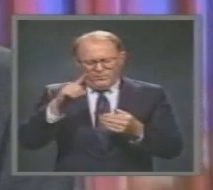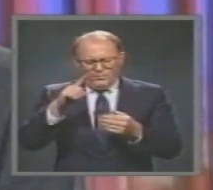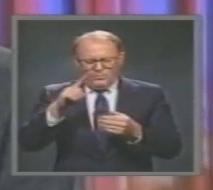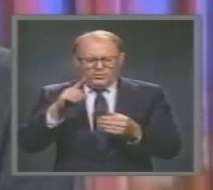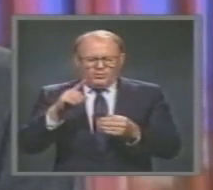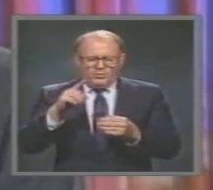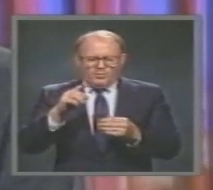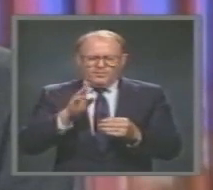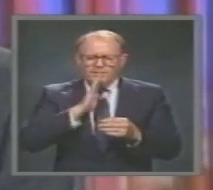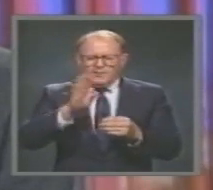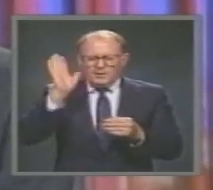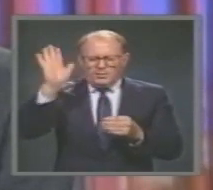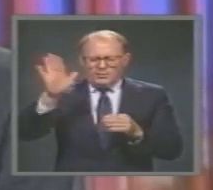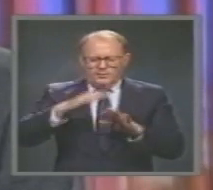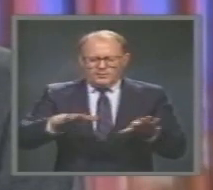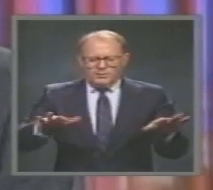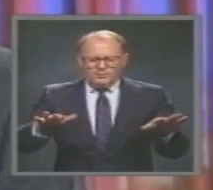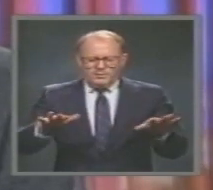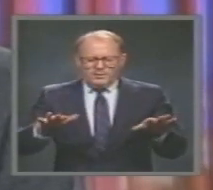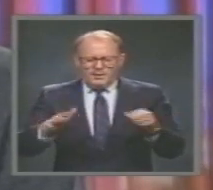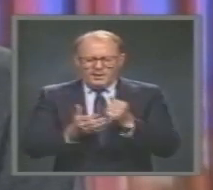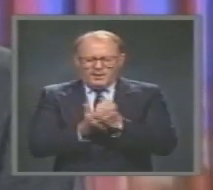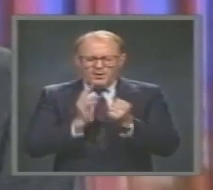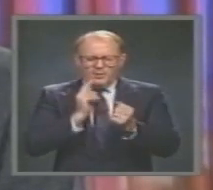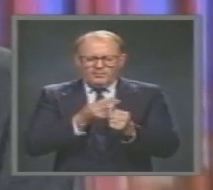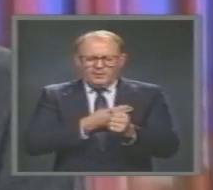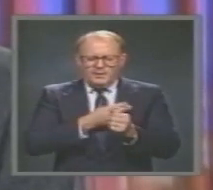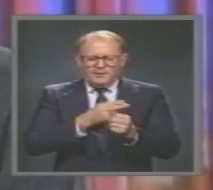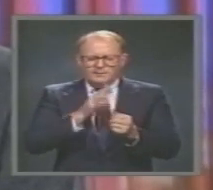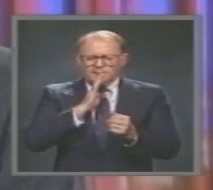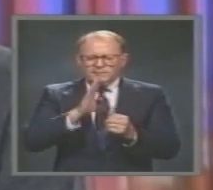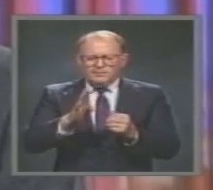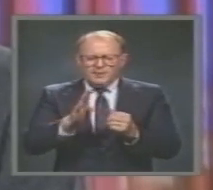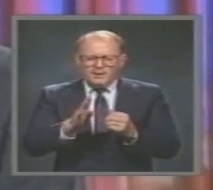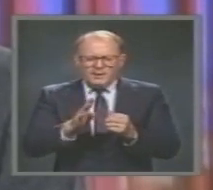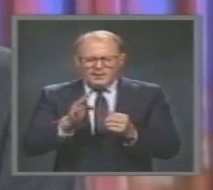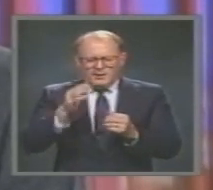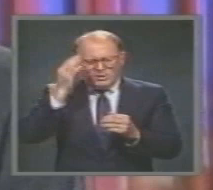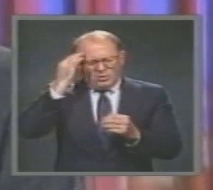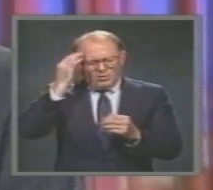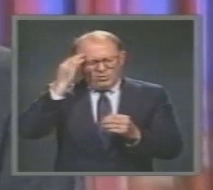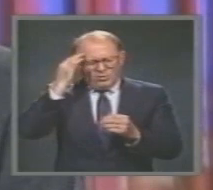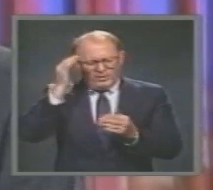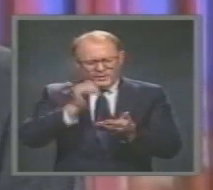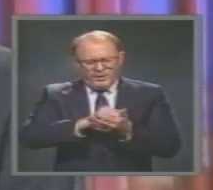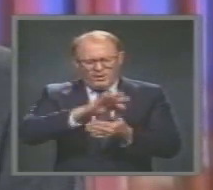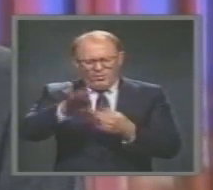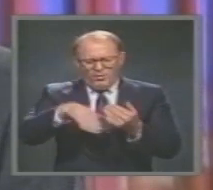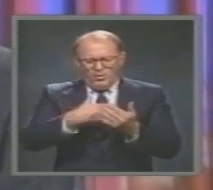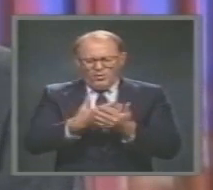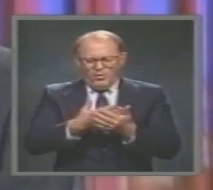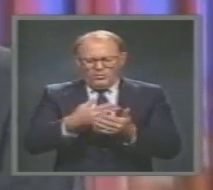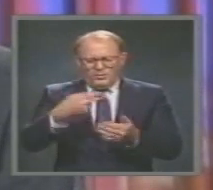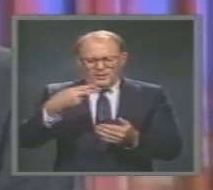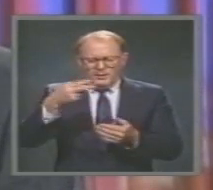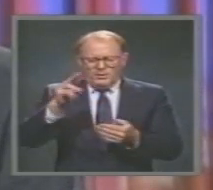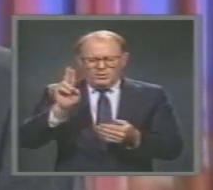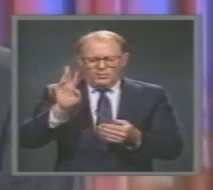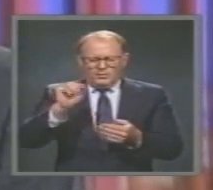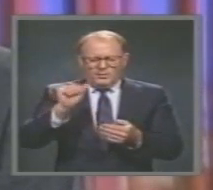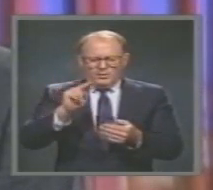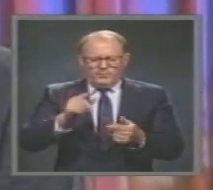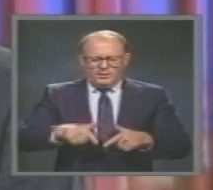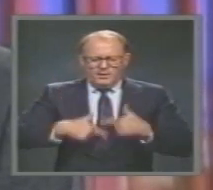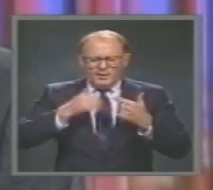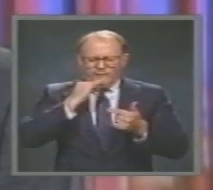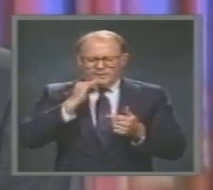your children, your offspring. Help us to be ever conscious and aware that all human life is such.